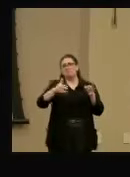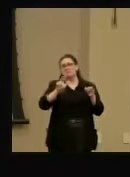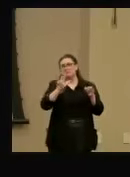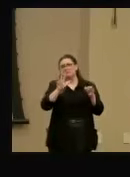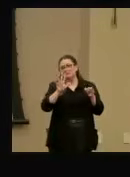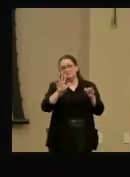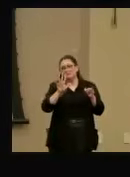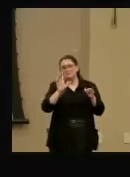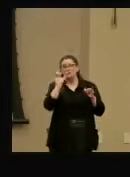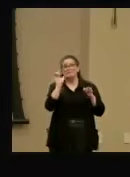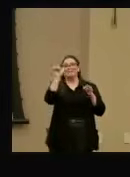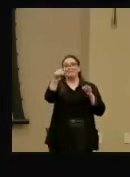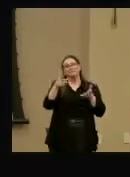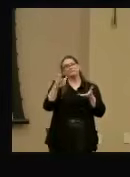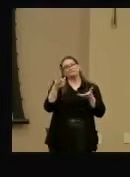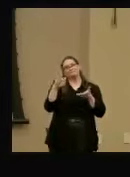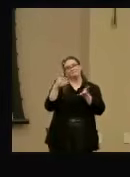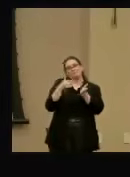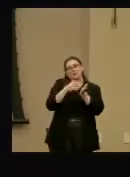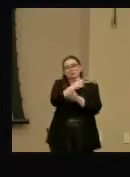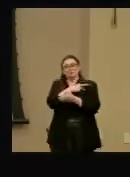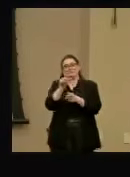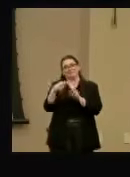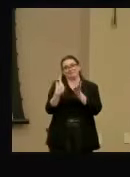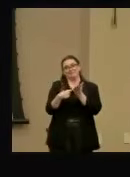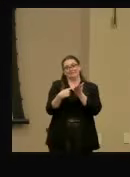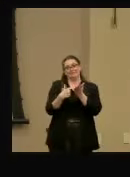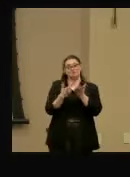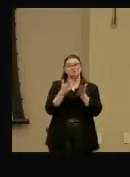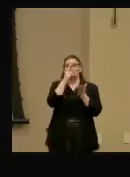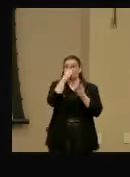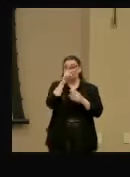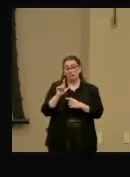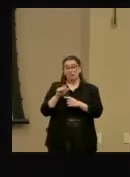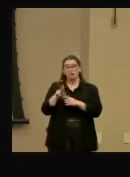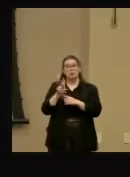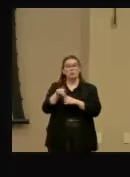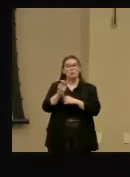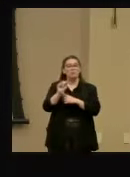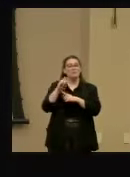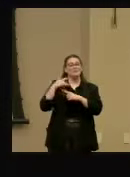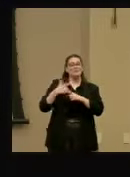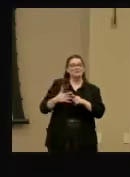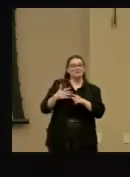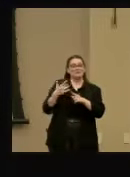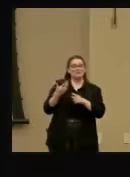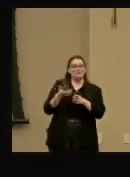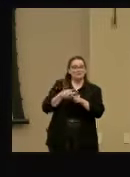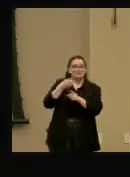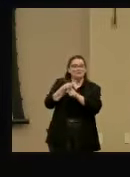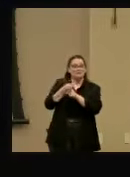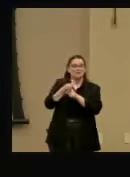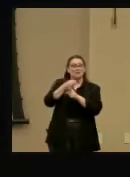also has to be discussed. And then finally, even though lupus does have a higher incidence and prevalence in patients of non-Caucasian